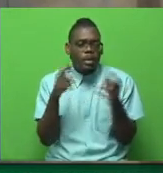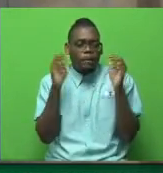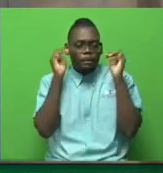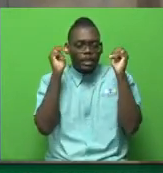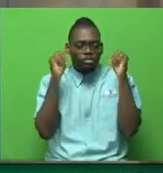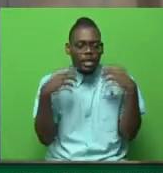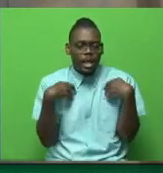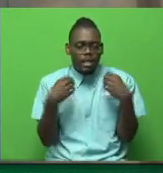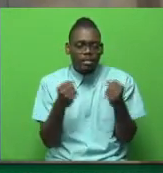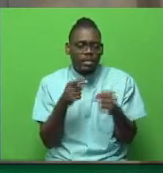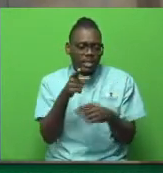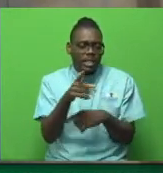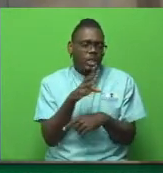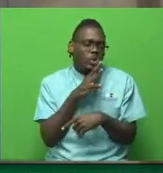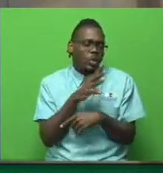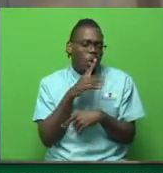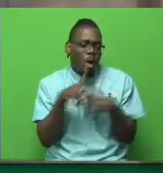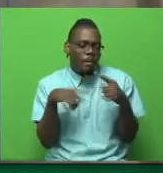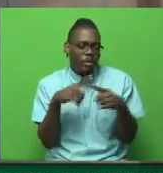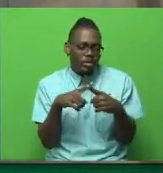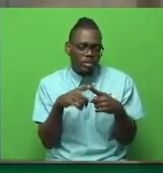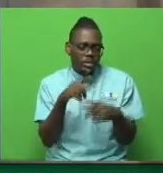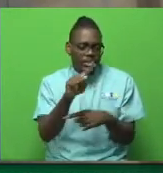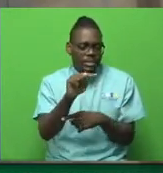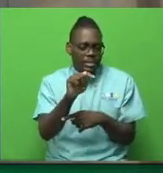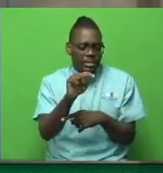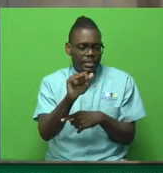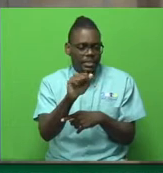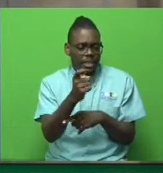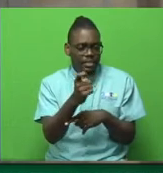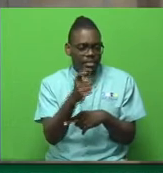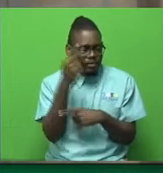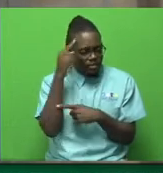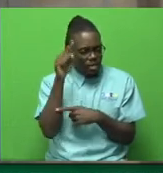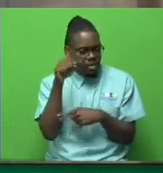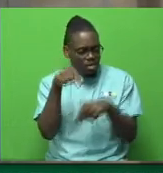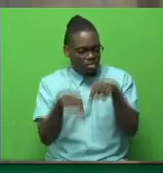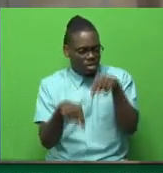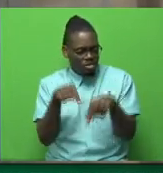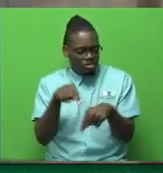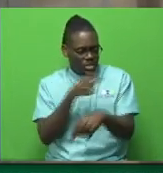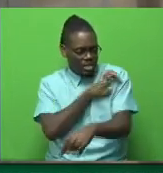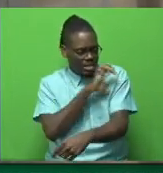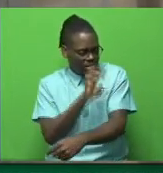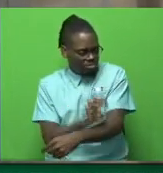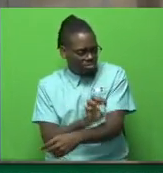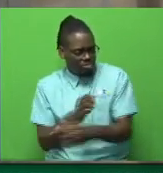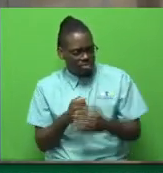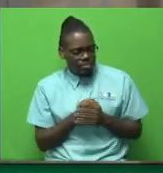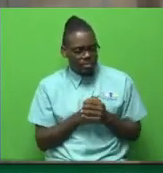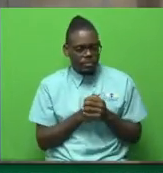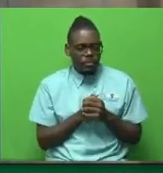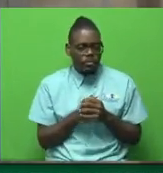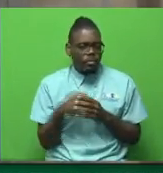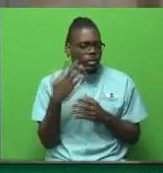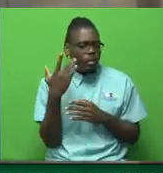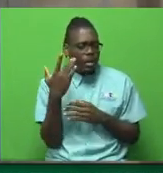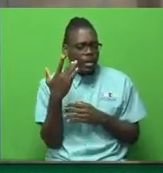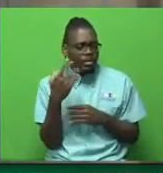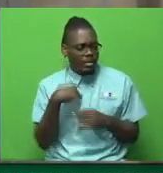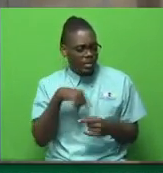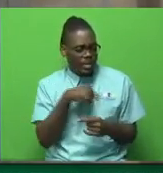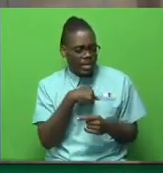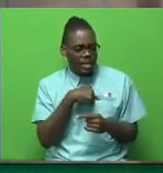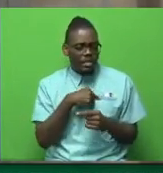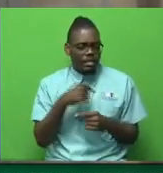tax refunds of multinationals and the revenue Authority it is no wonder we did so badly in our covid-19